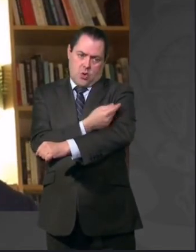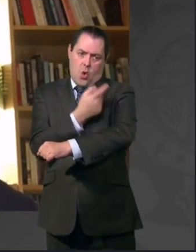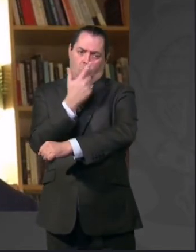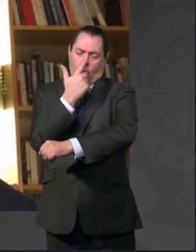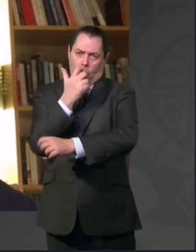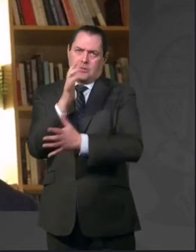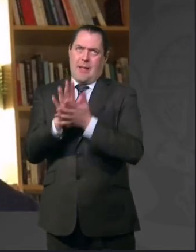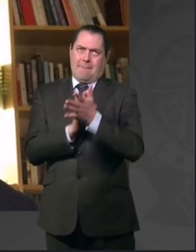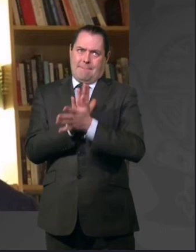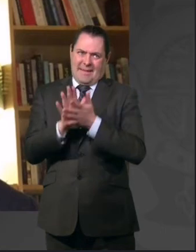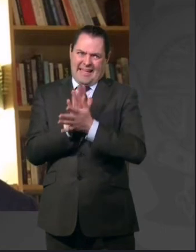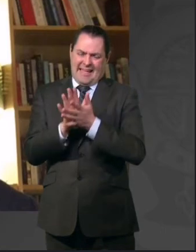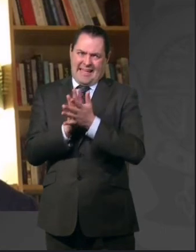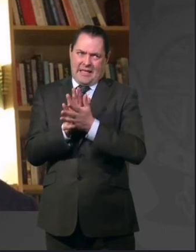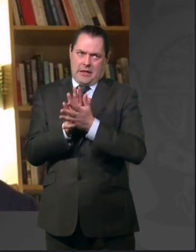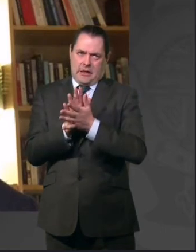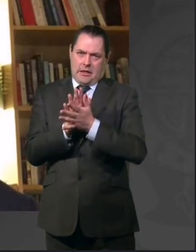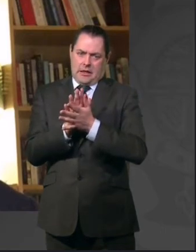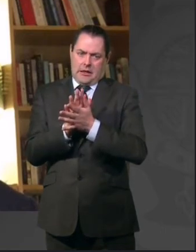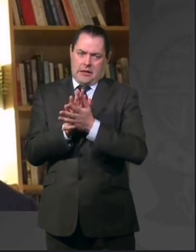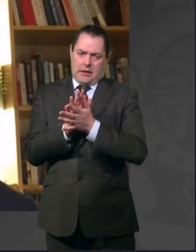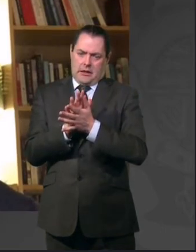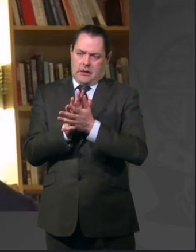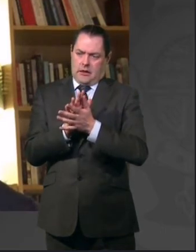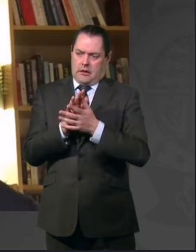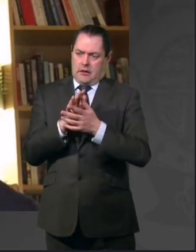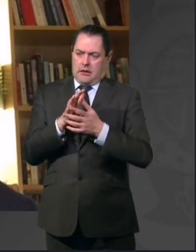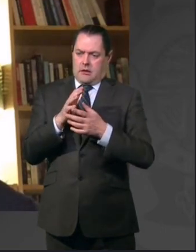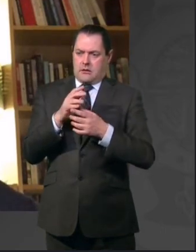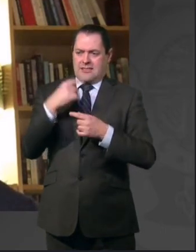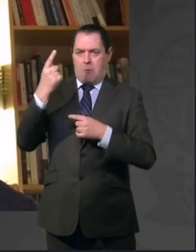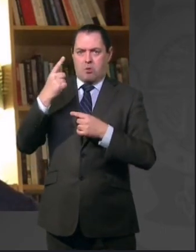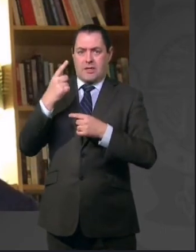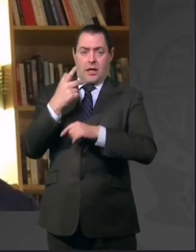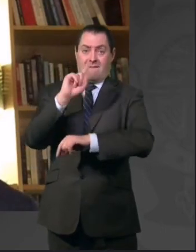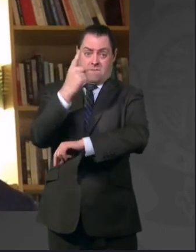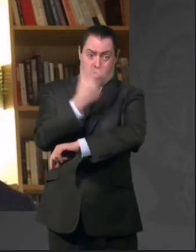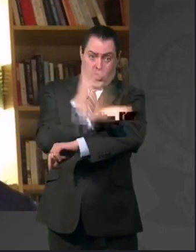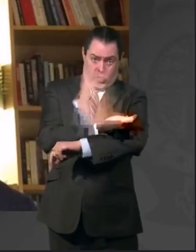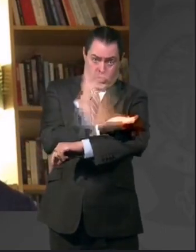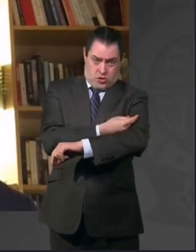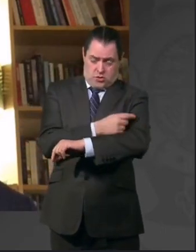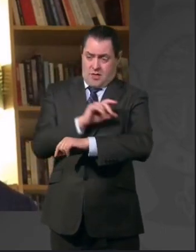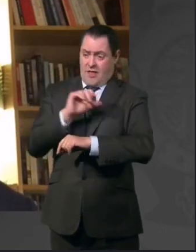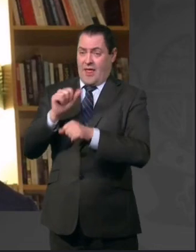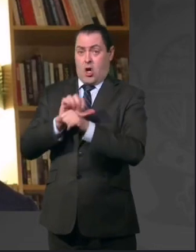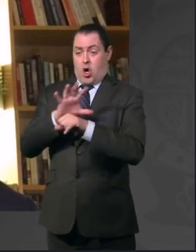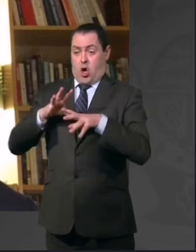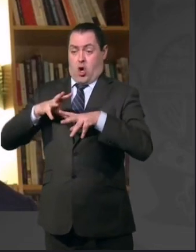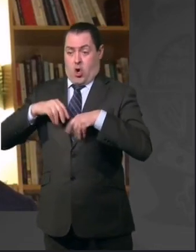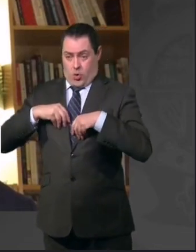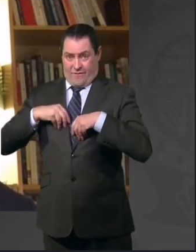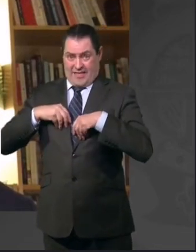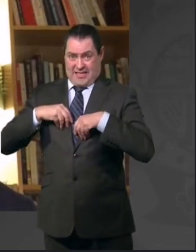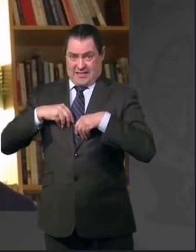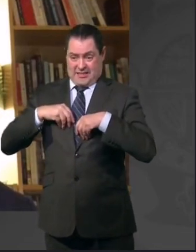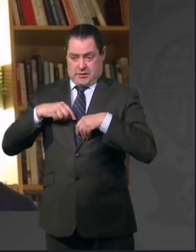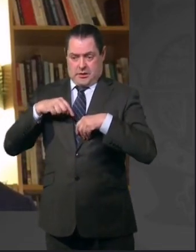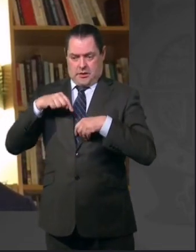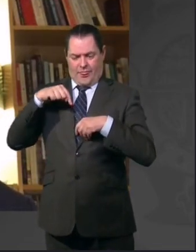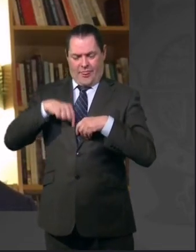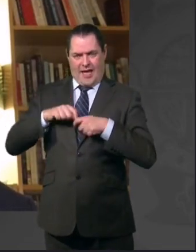terms, does that mean that the decision to delay the second dose actually risks making the virus itself more dangerous? And if so, what are you doing